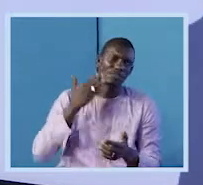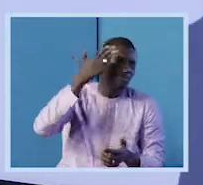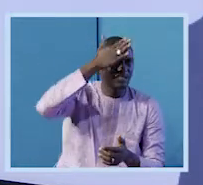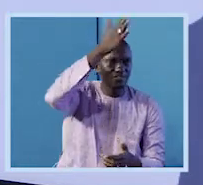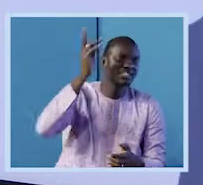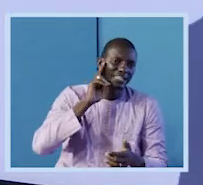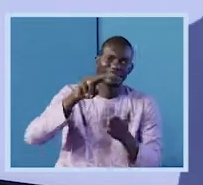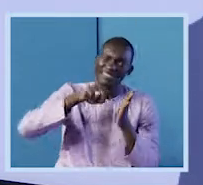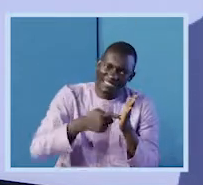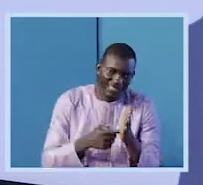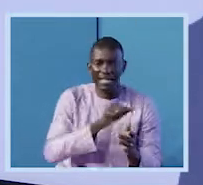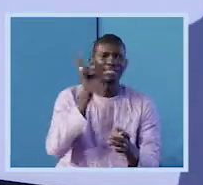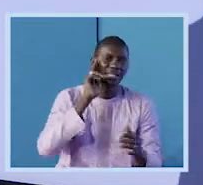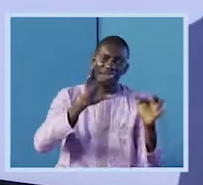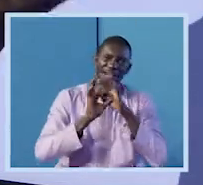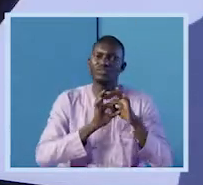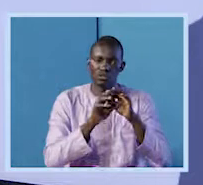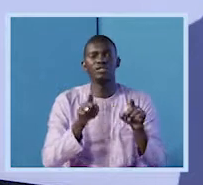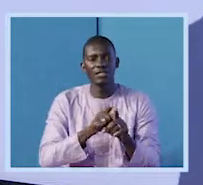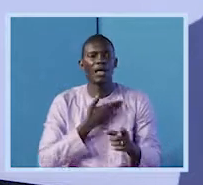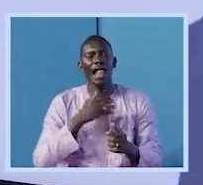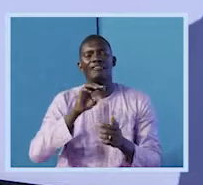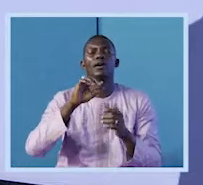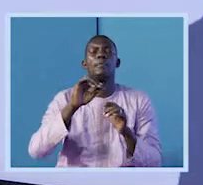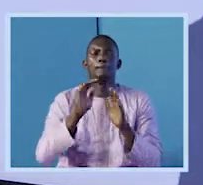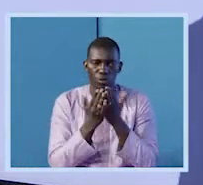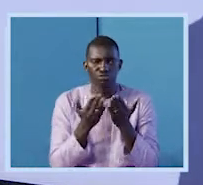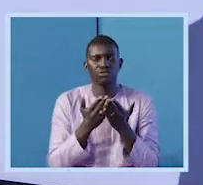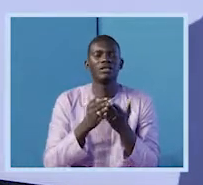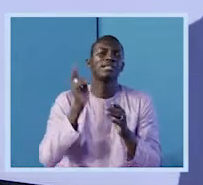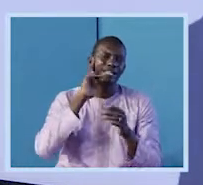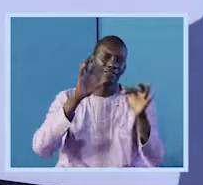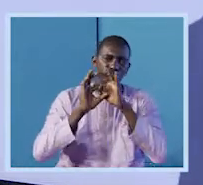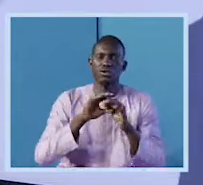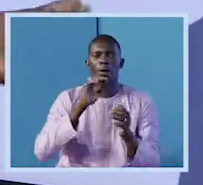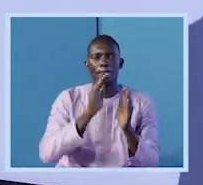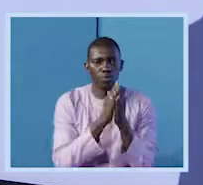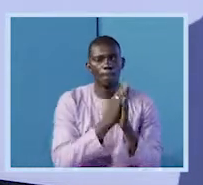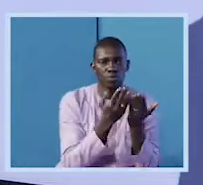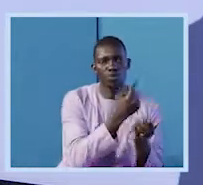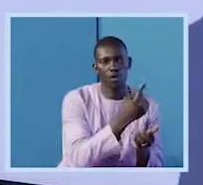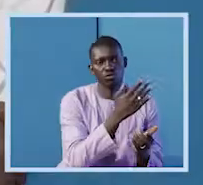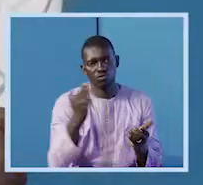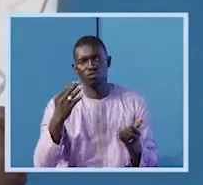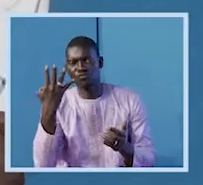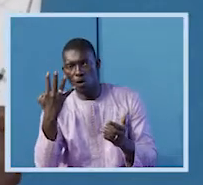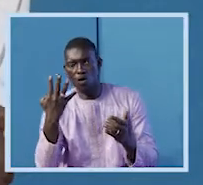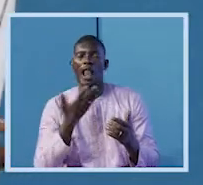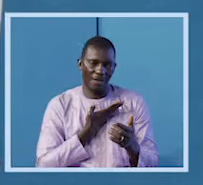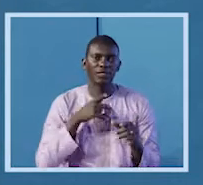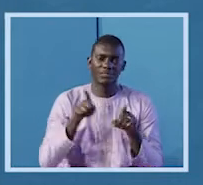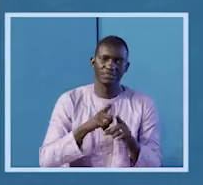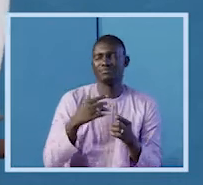and also be visiting deaf association. Yeah. So we had manuals at the deaf association from volume 1 to volume 4, and of recent of